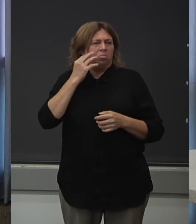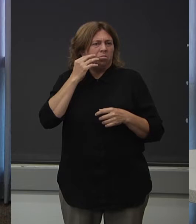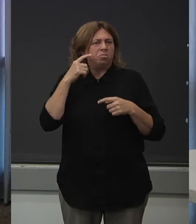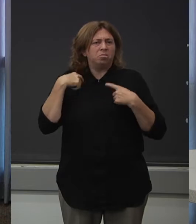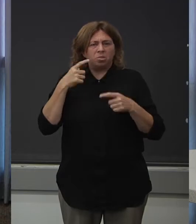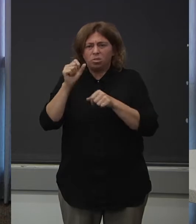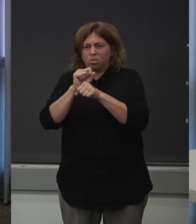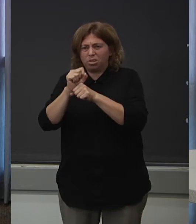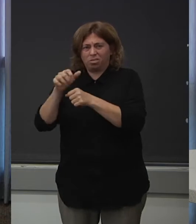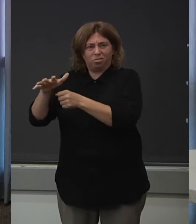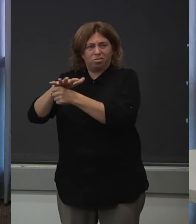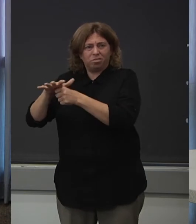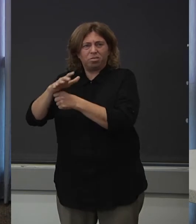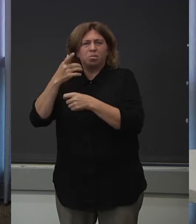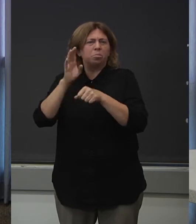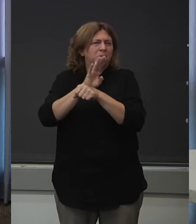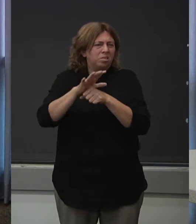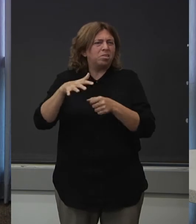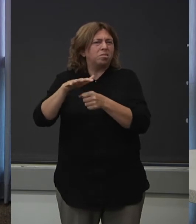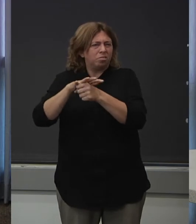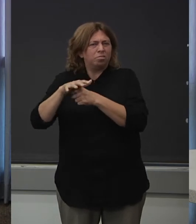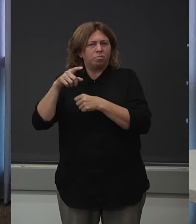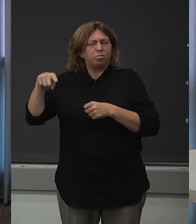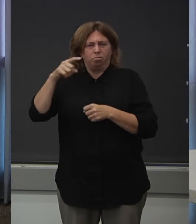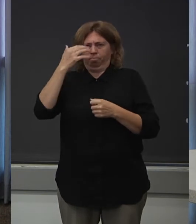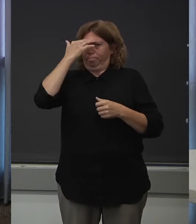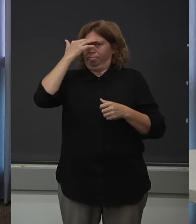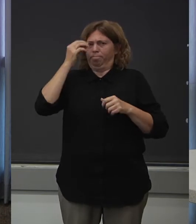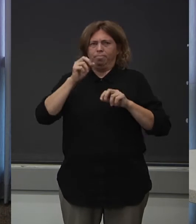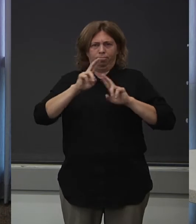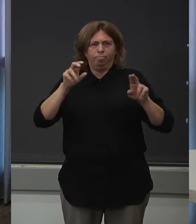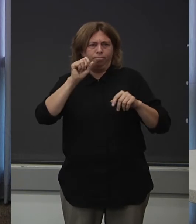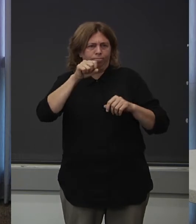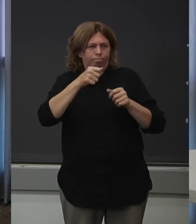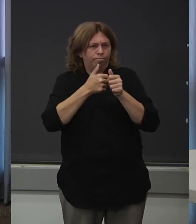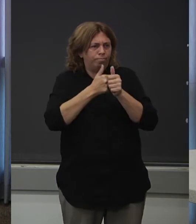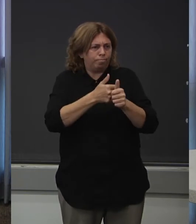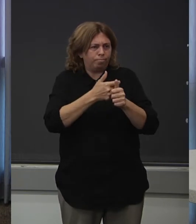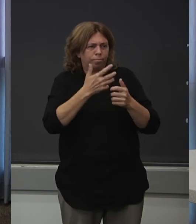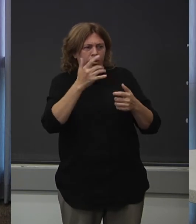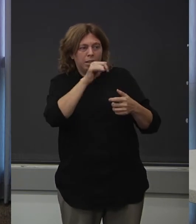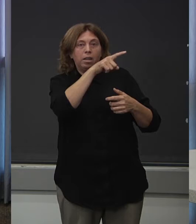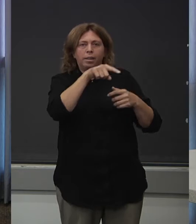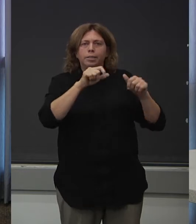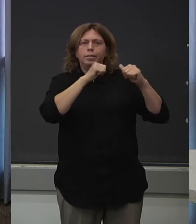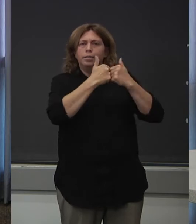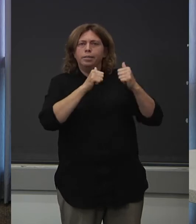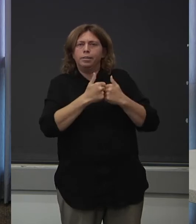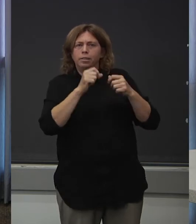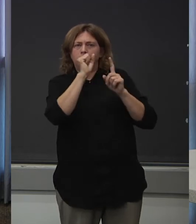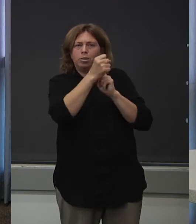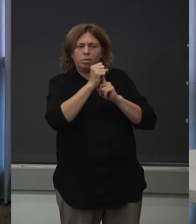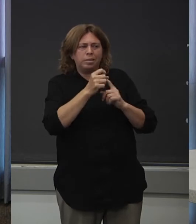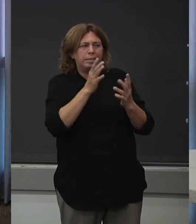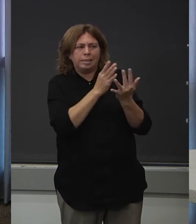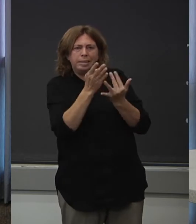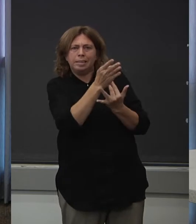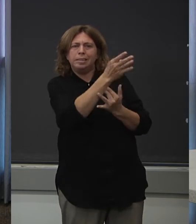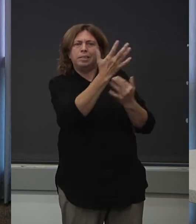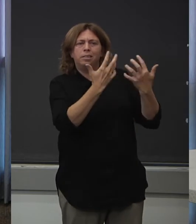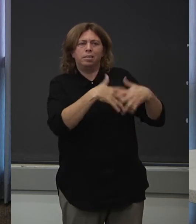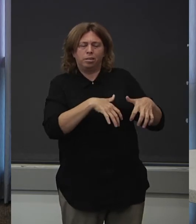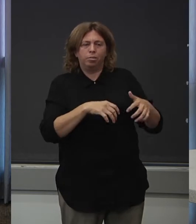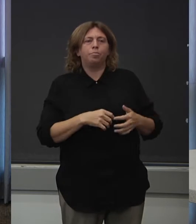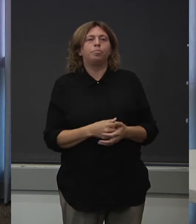are prepared to meet this particular challenge that we all face. And the vast majority of people